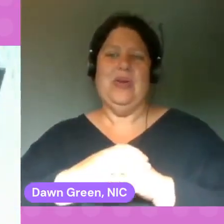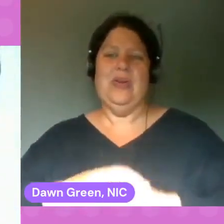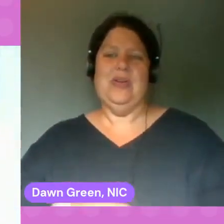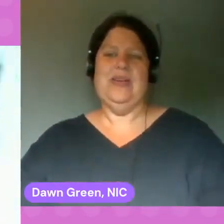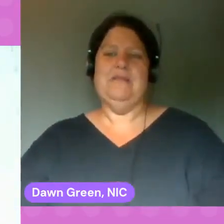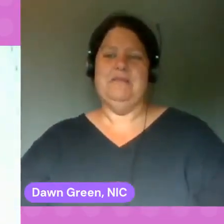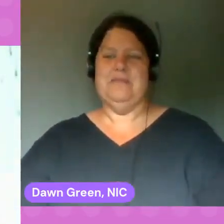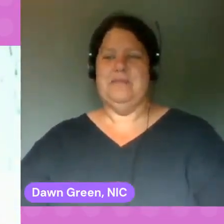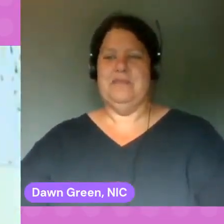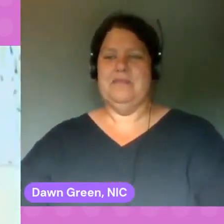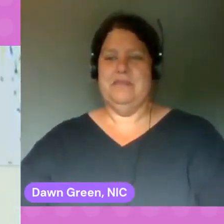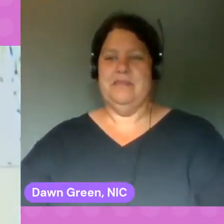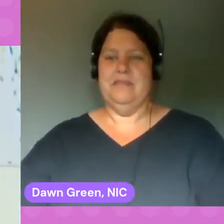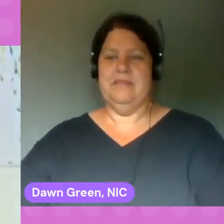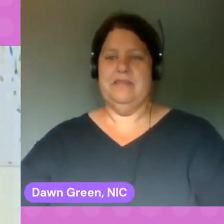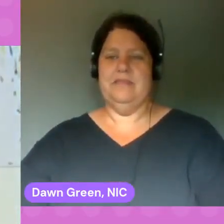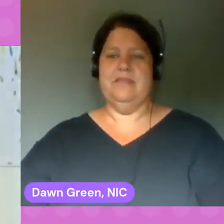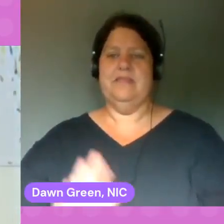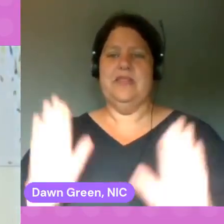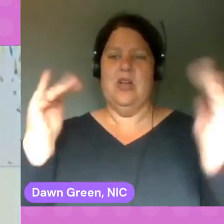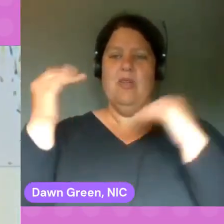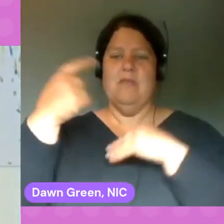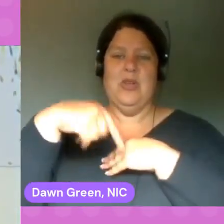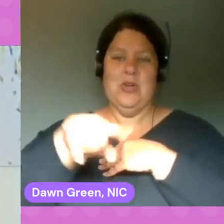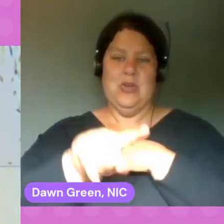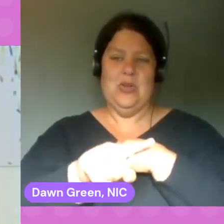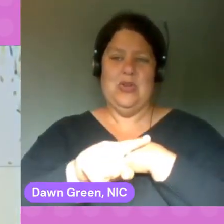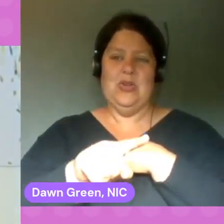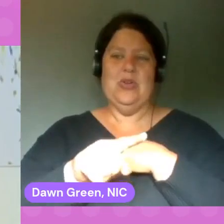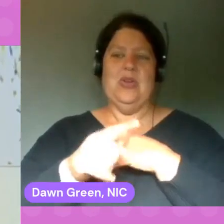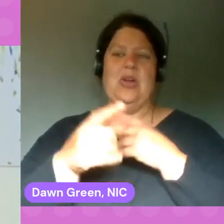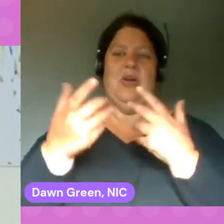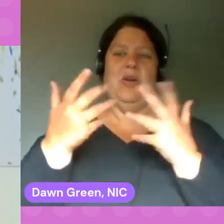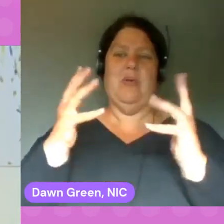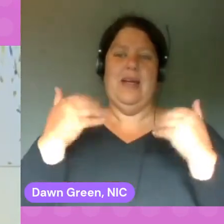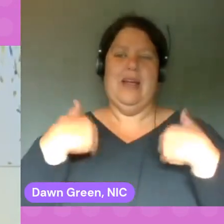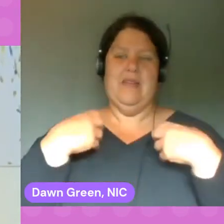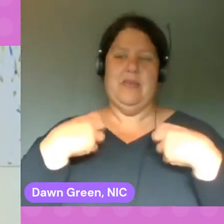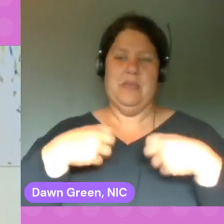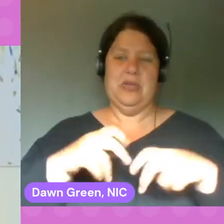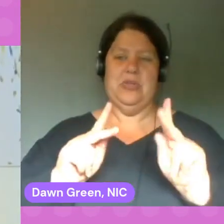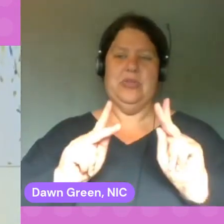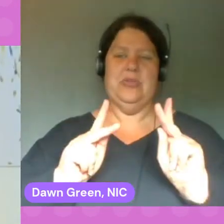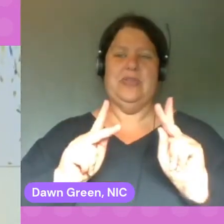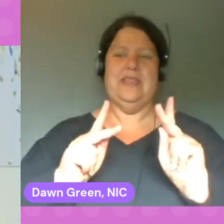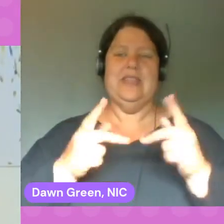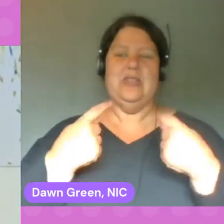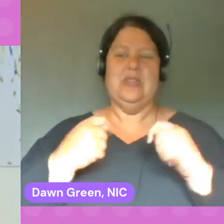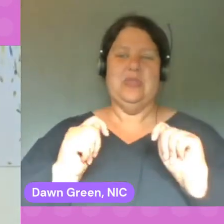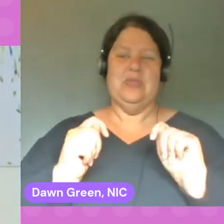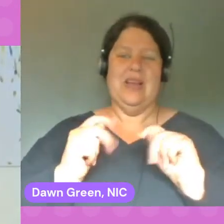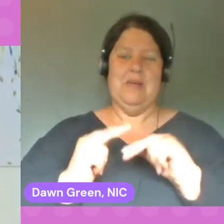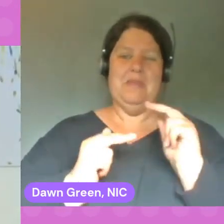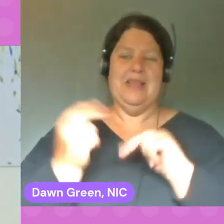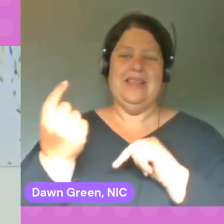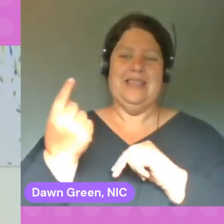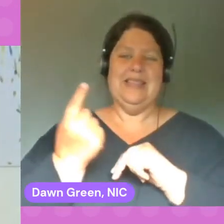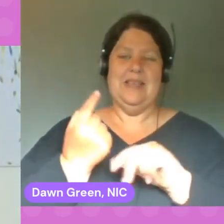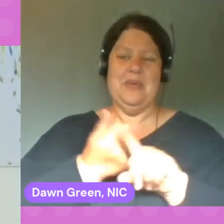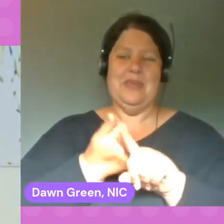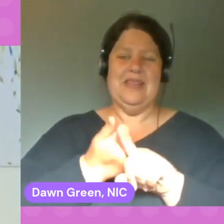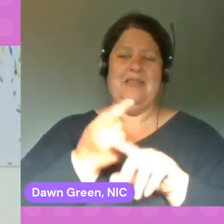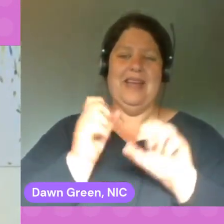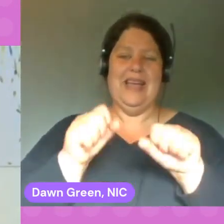chat. So hopefully you all got a chance to be trying to build something yourself. You can keep working